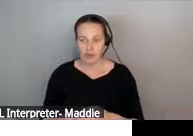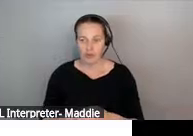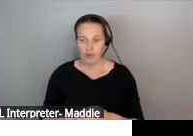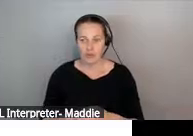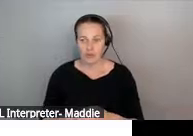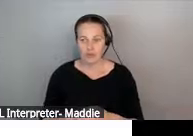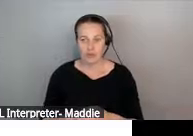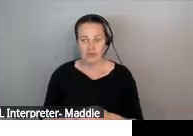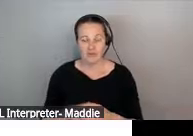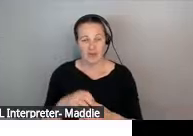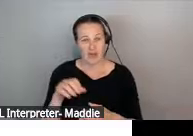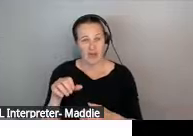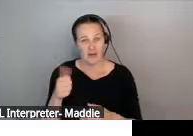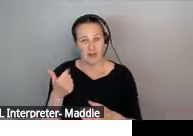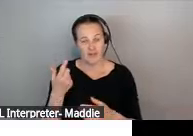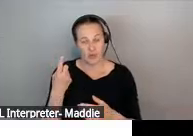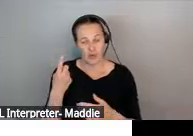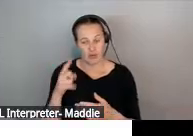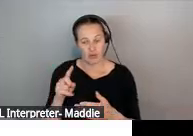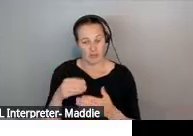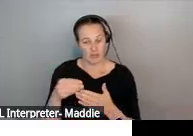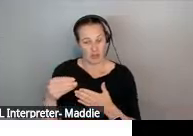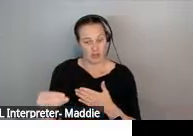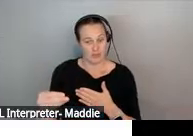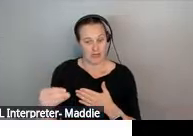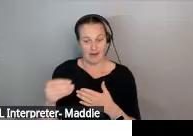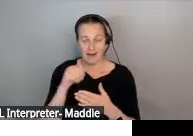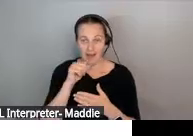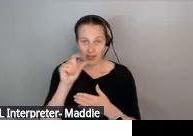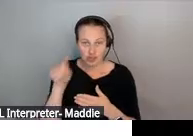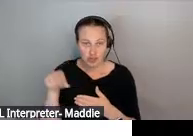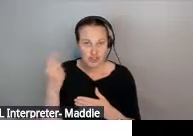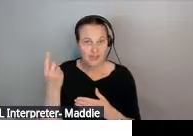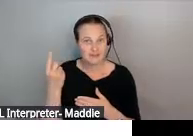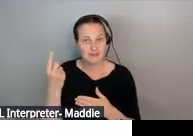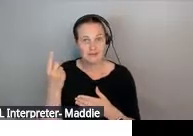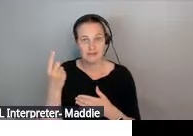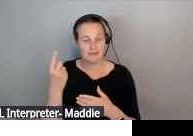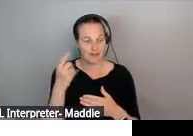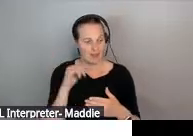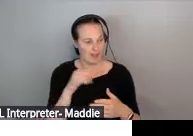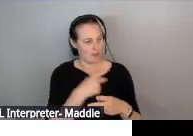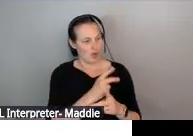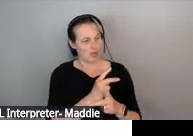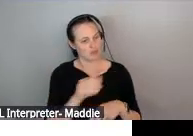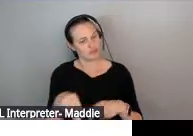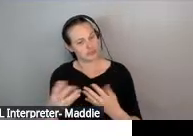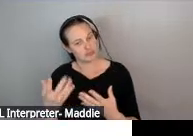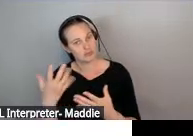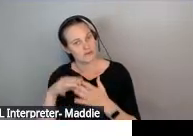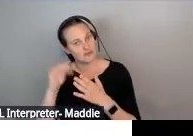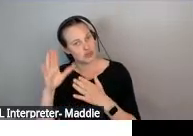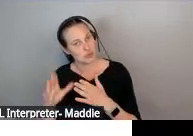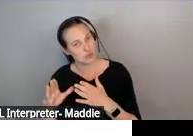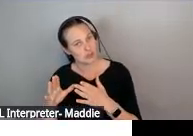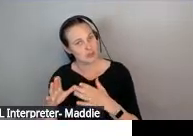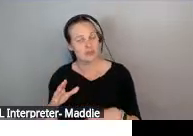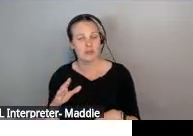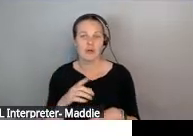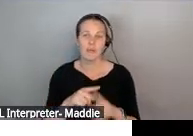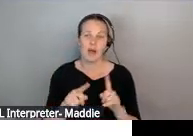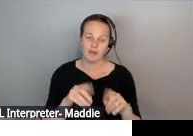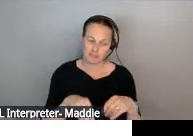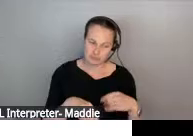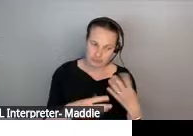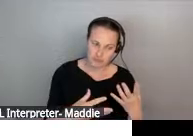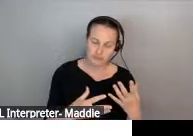Another part of procurement is making sure that it's not just that you're getting an accessible product to students, but that you're getting it to them and you're getting their